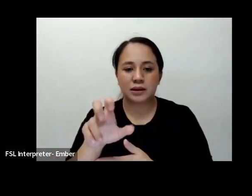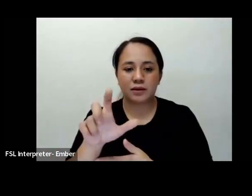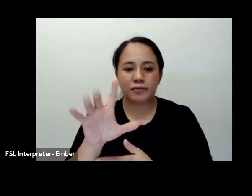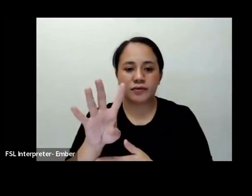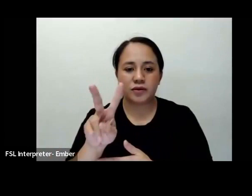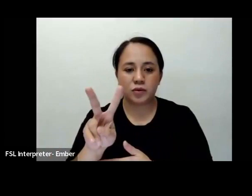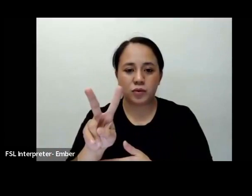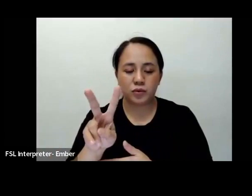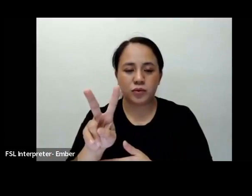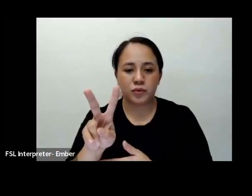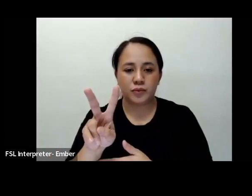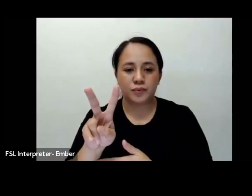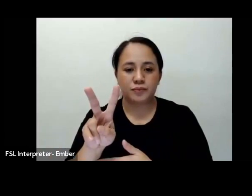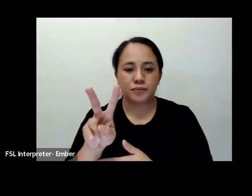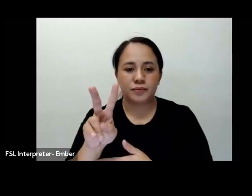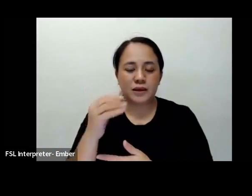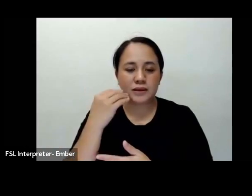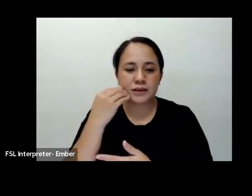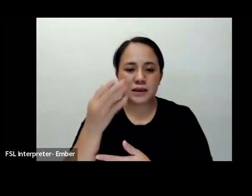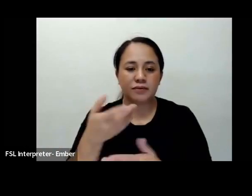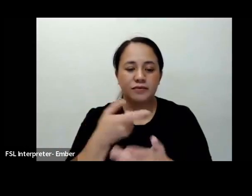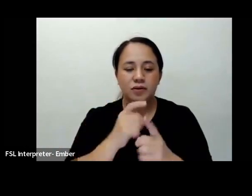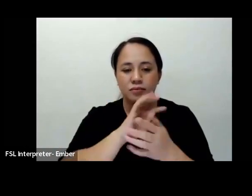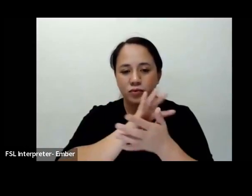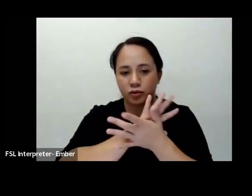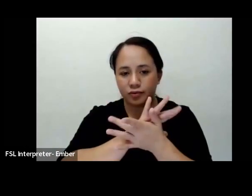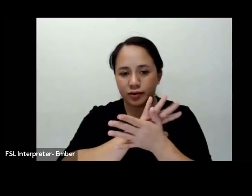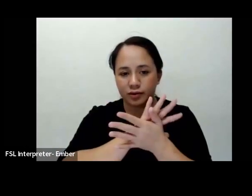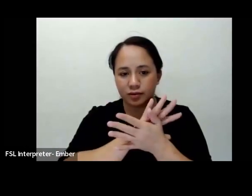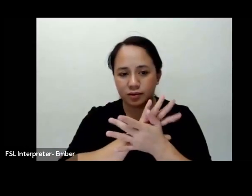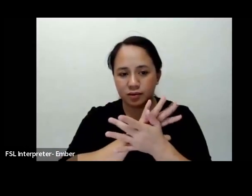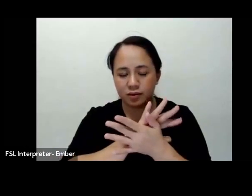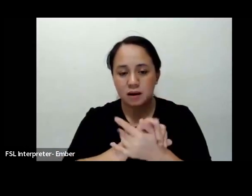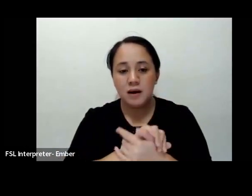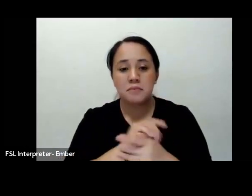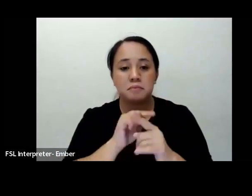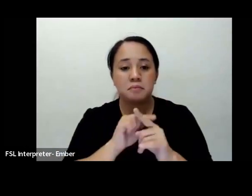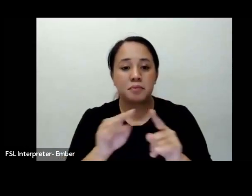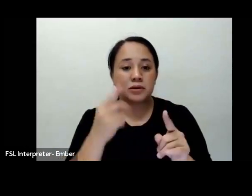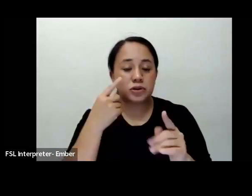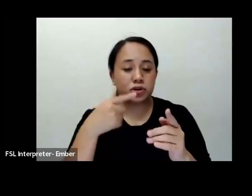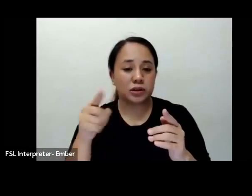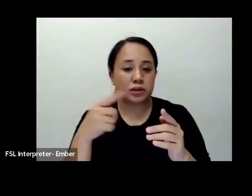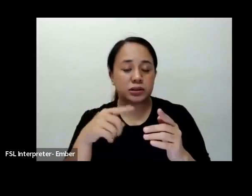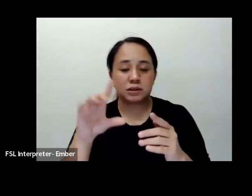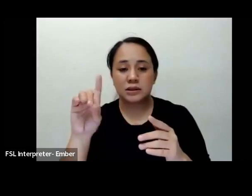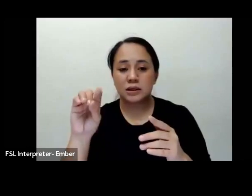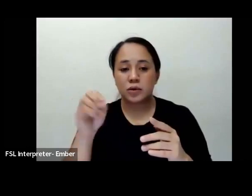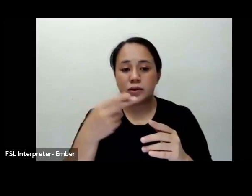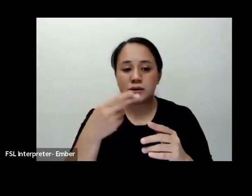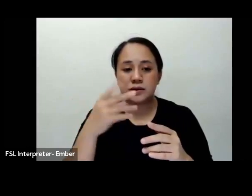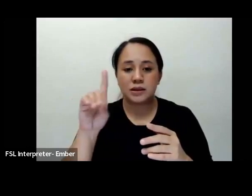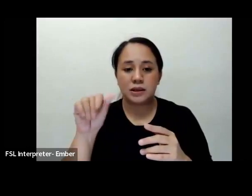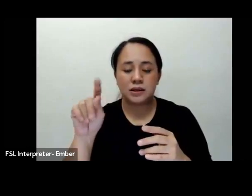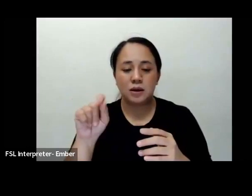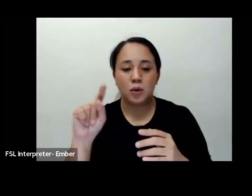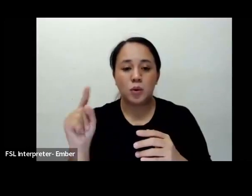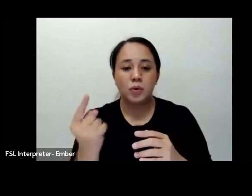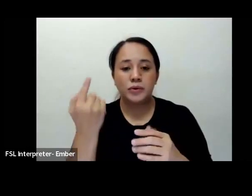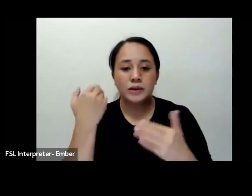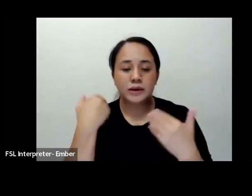127,352 deaths from COVID. However, if you look at the DOH data, there's only